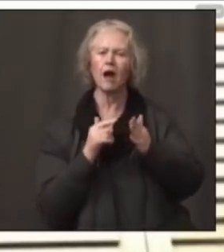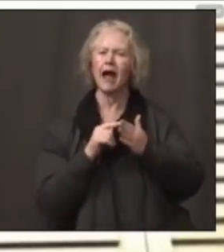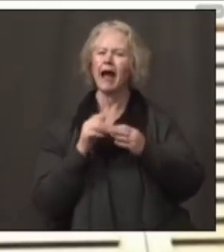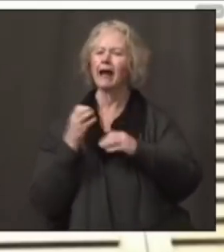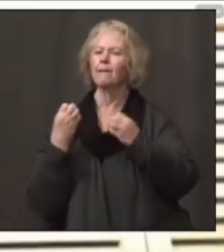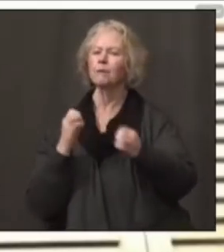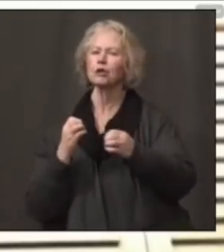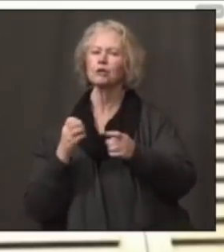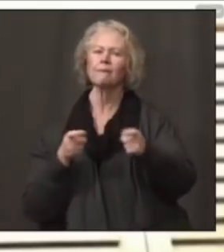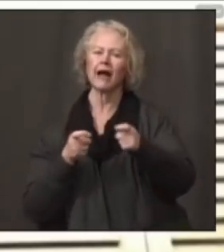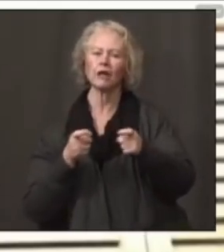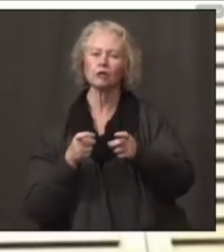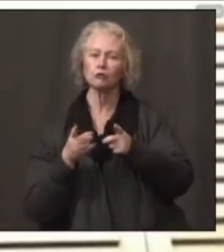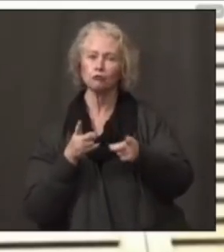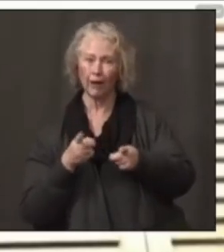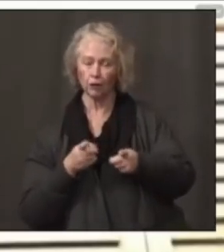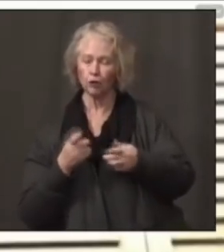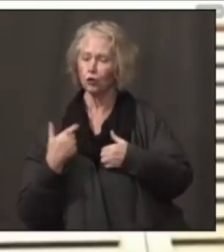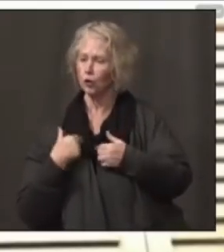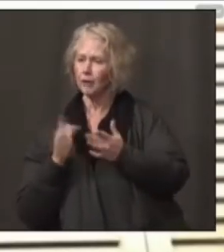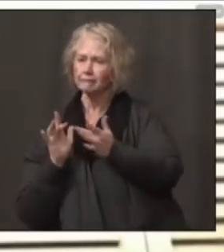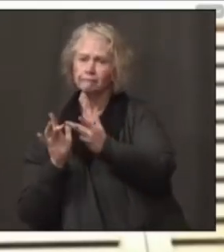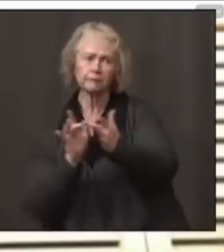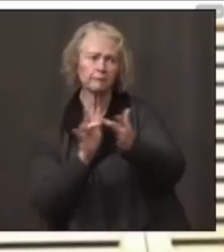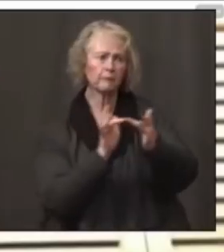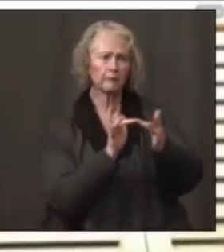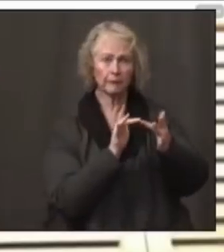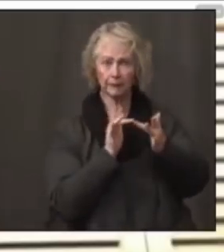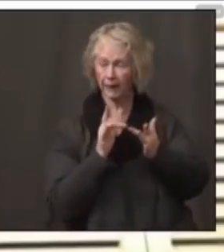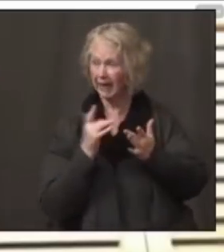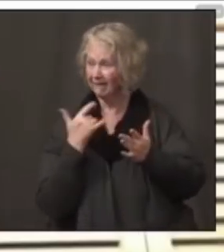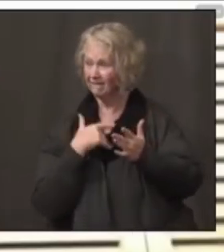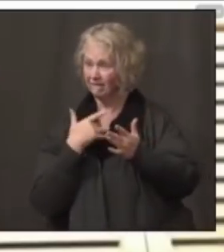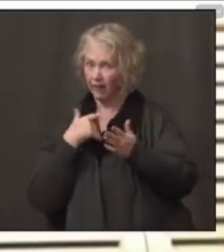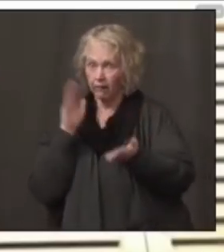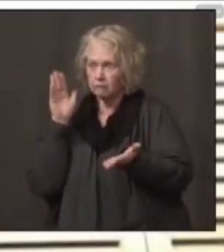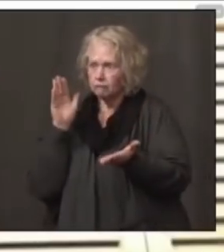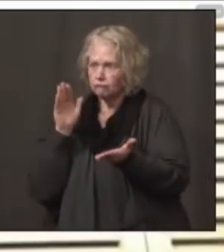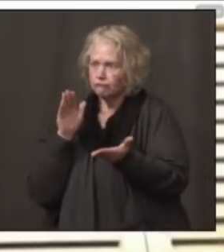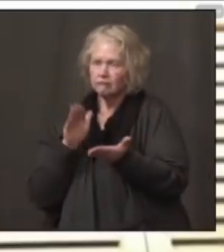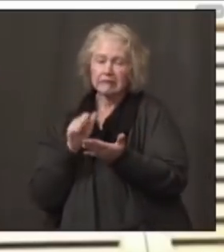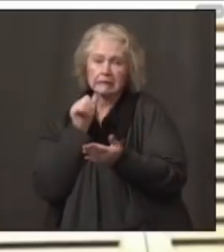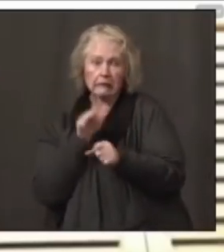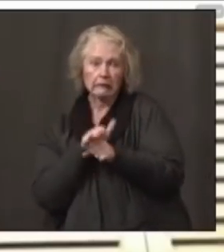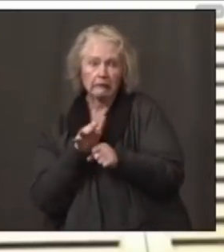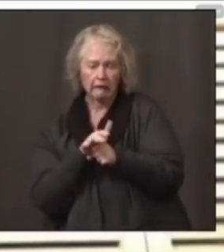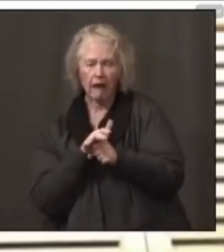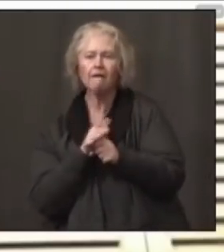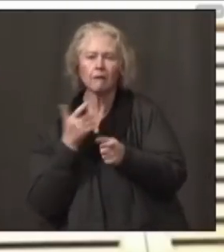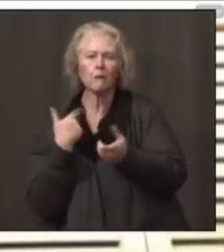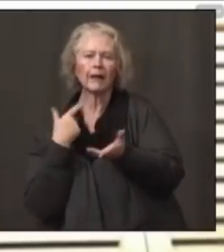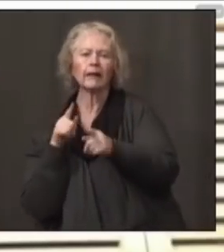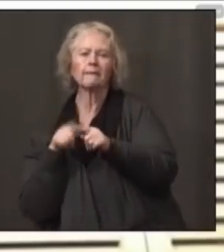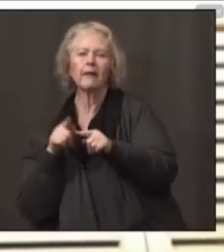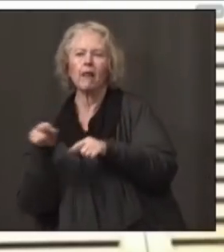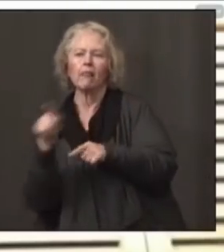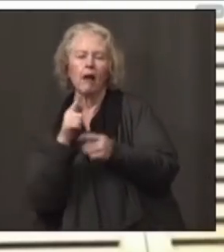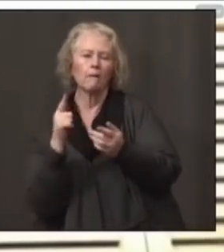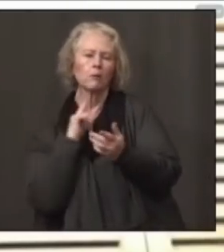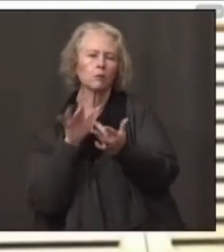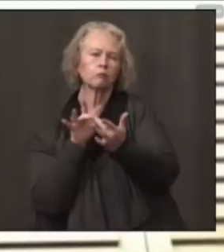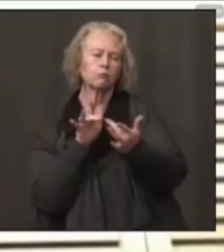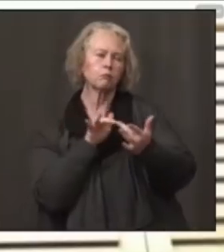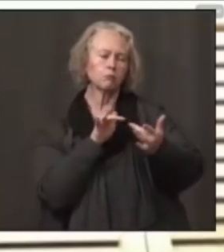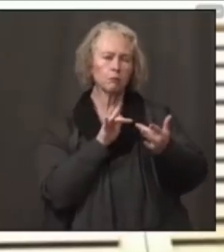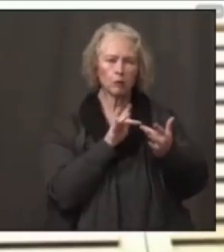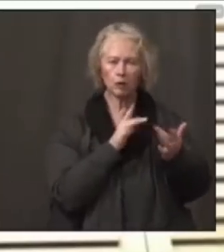directors. So we rely on situational awareness. We'll be getting reports throughout the virtual EOC,